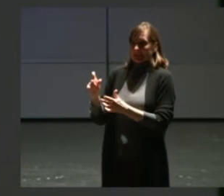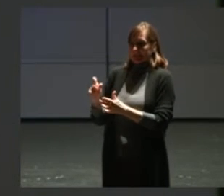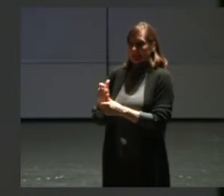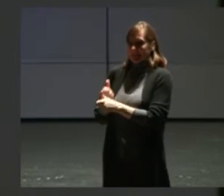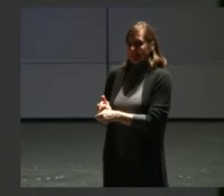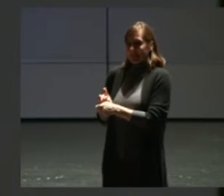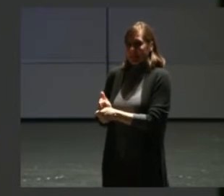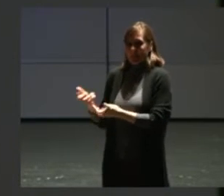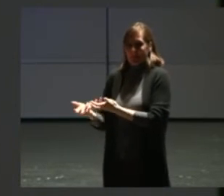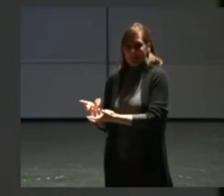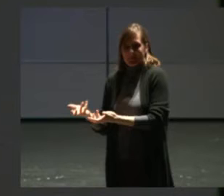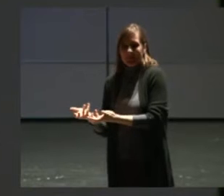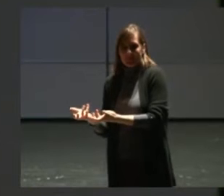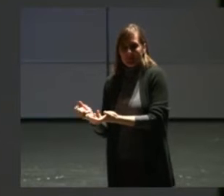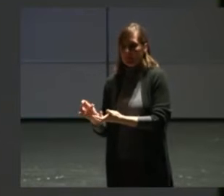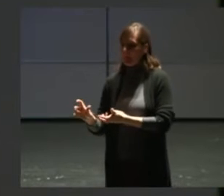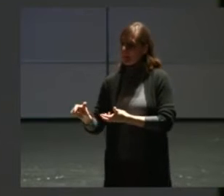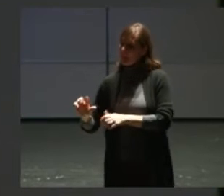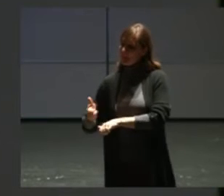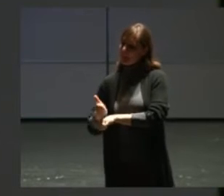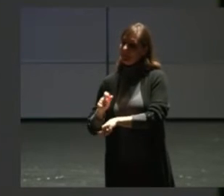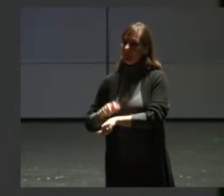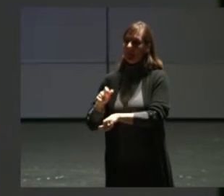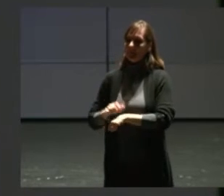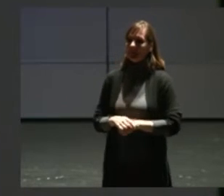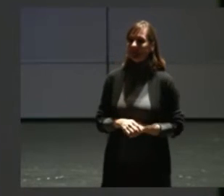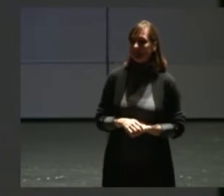I take good care of this.